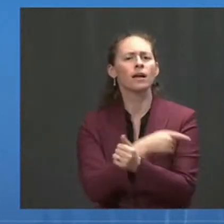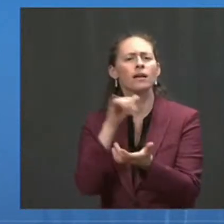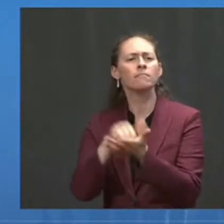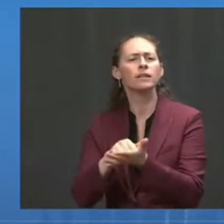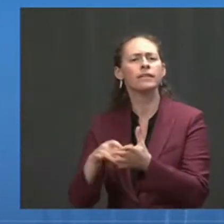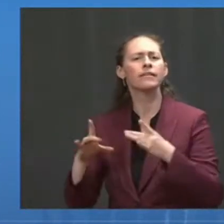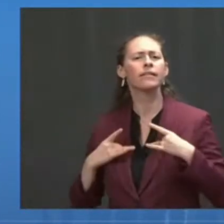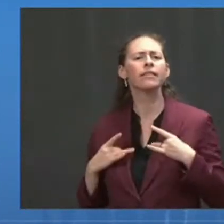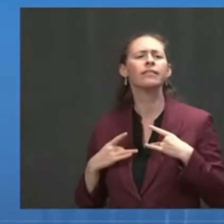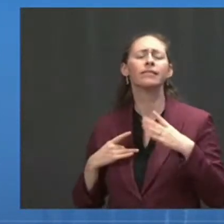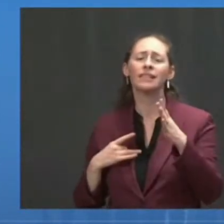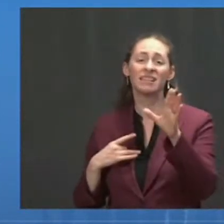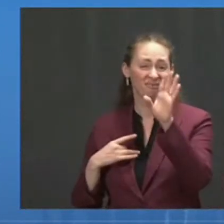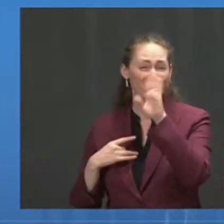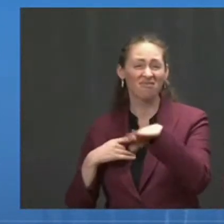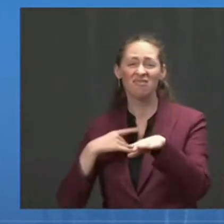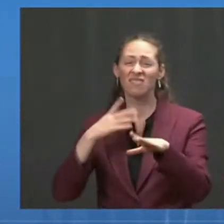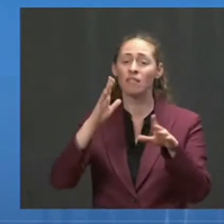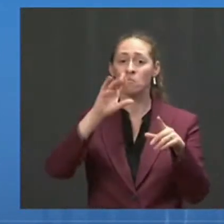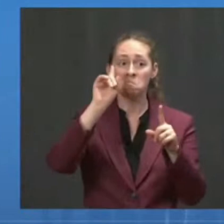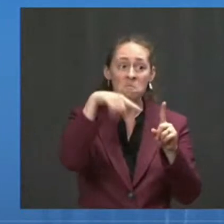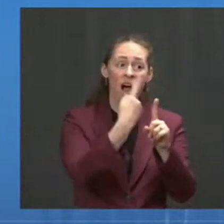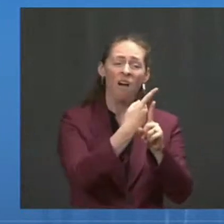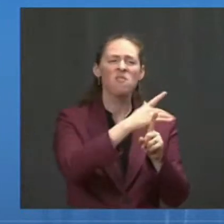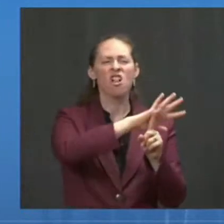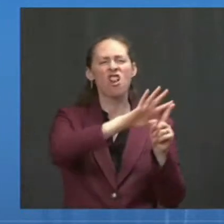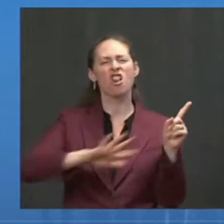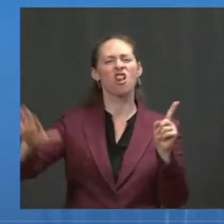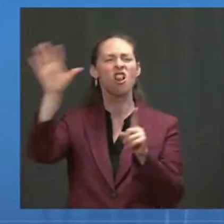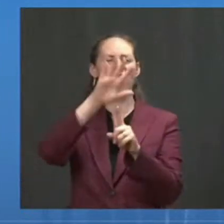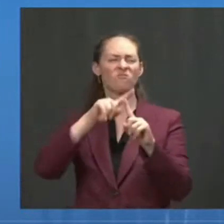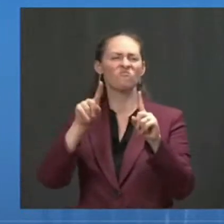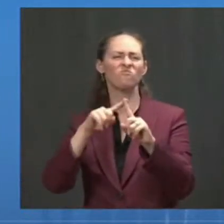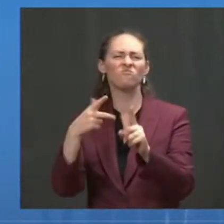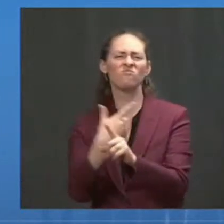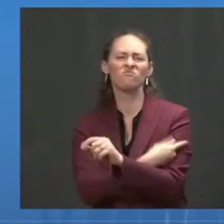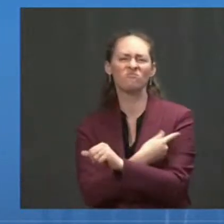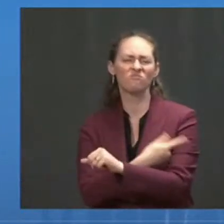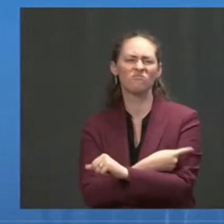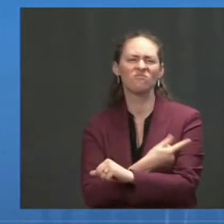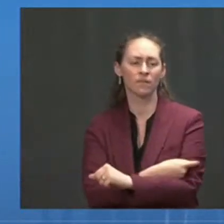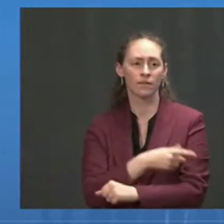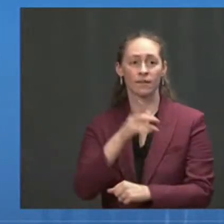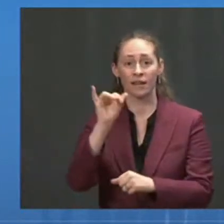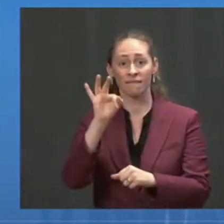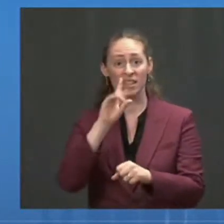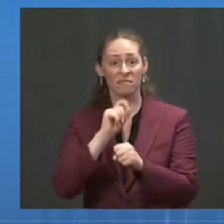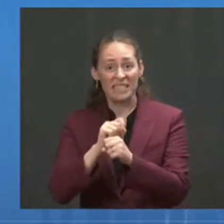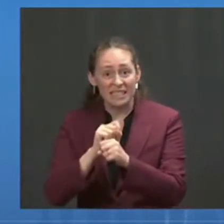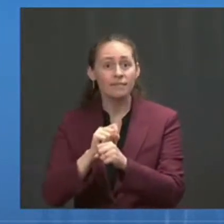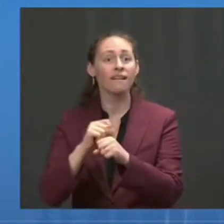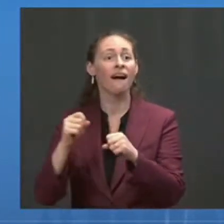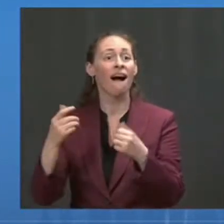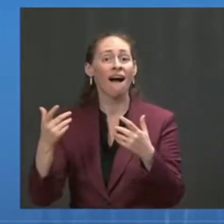other studies, the breakthrough infections, namely infections that occur in the setting of full vaccination, were mild